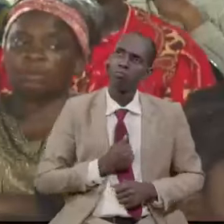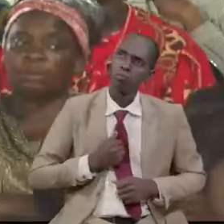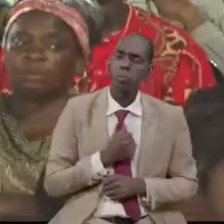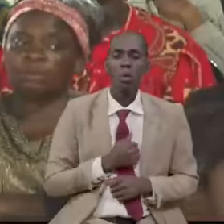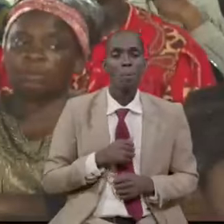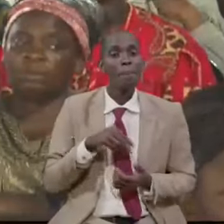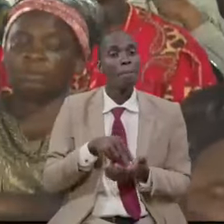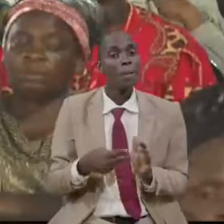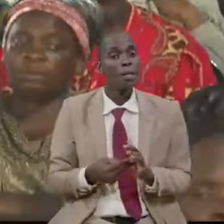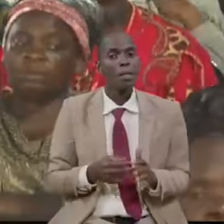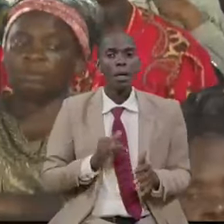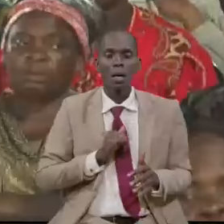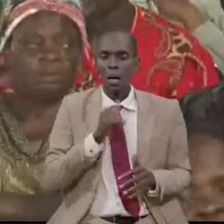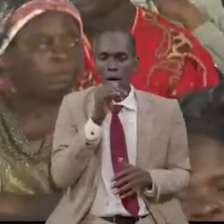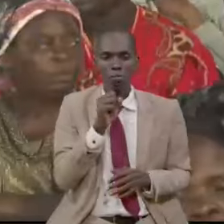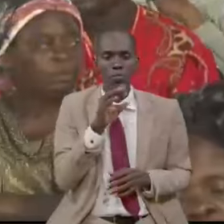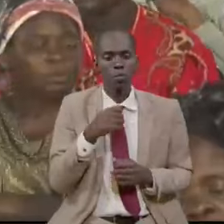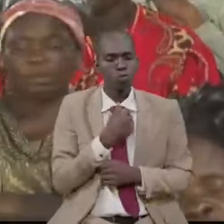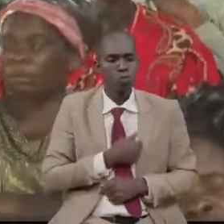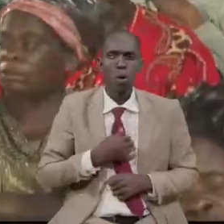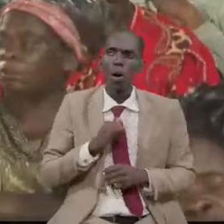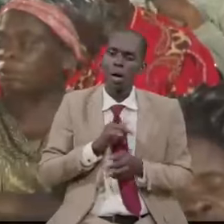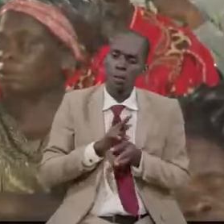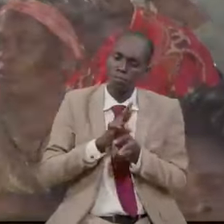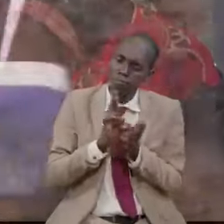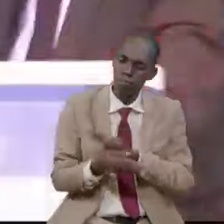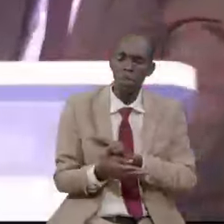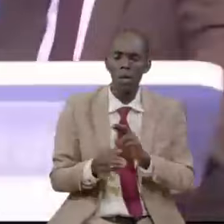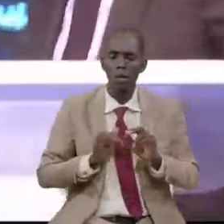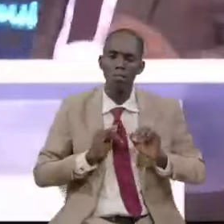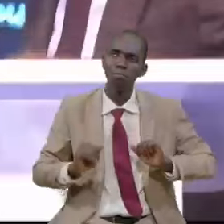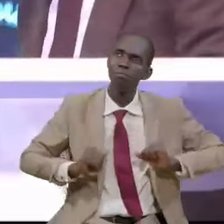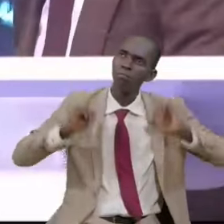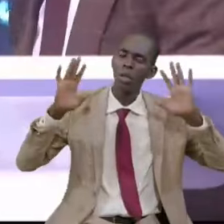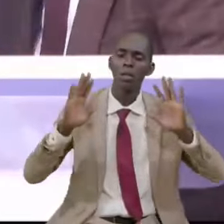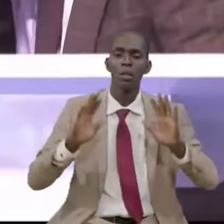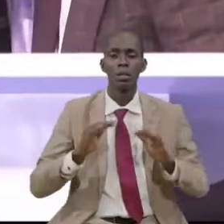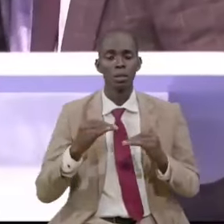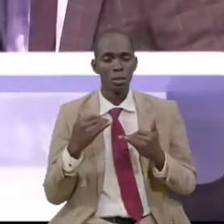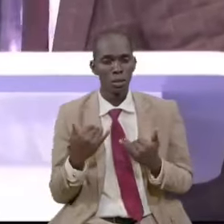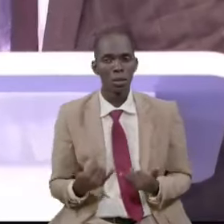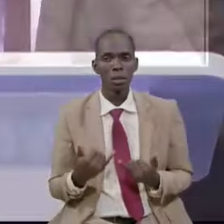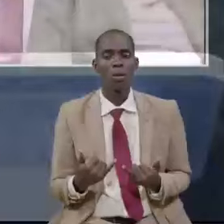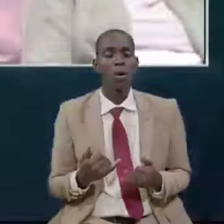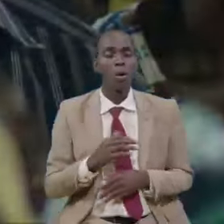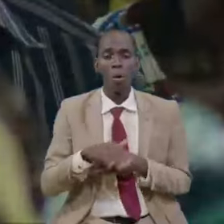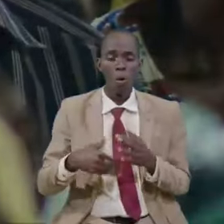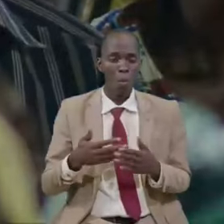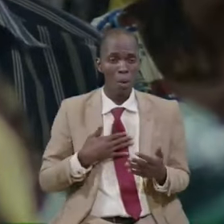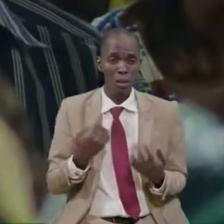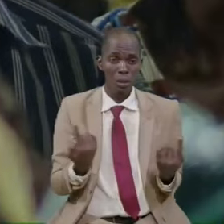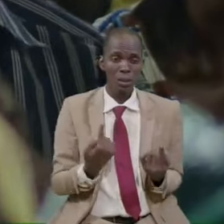I repent. I turn. And now my sins are laid on Christ. And